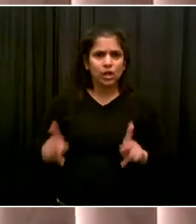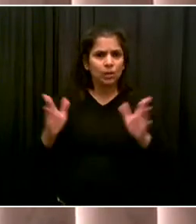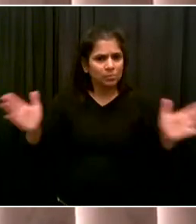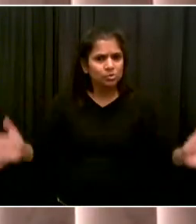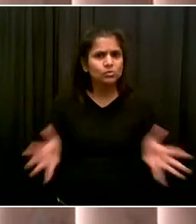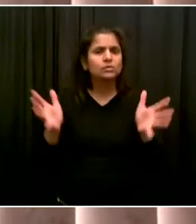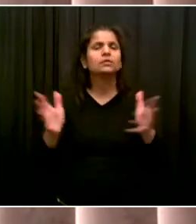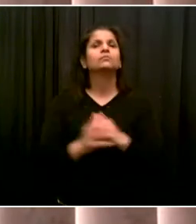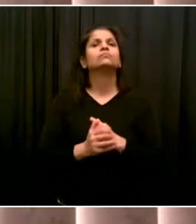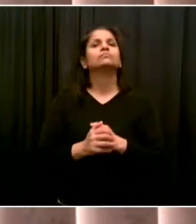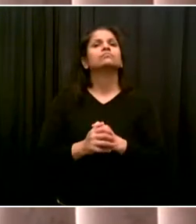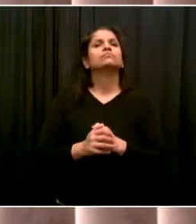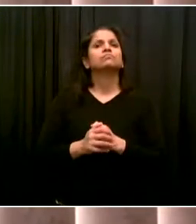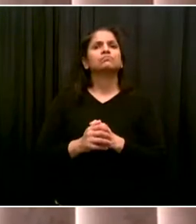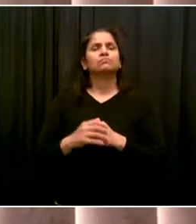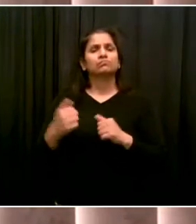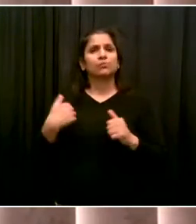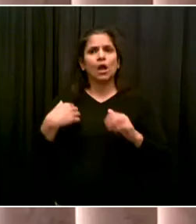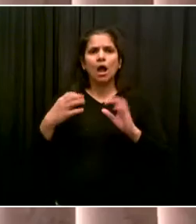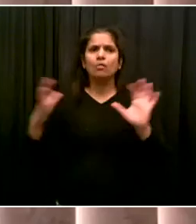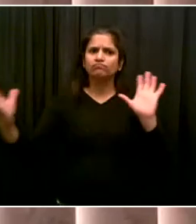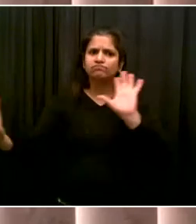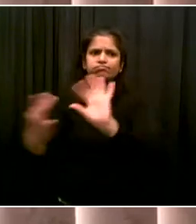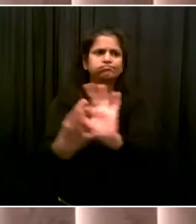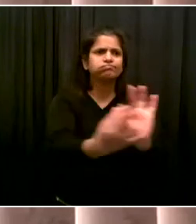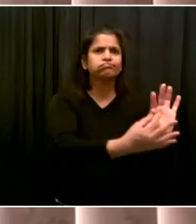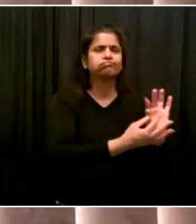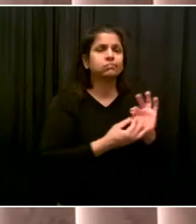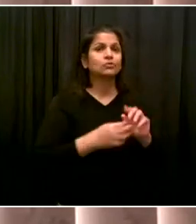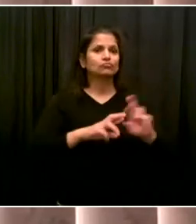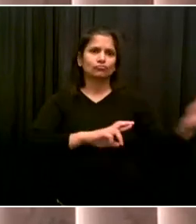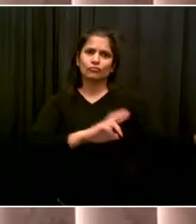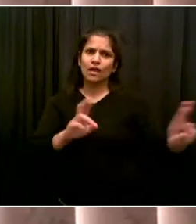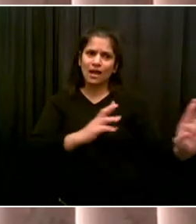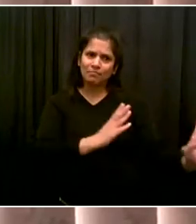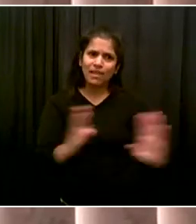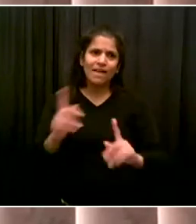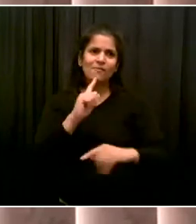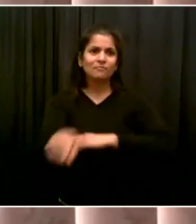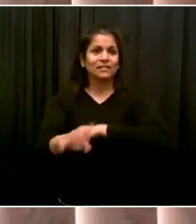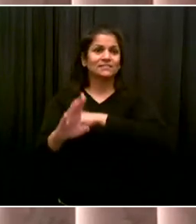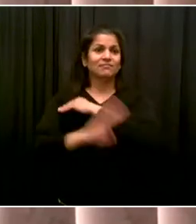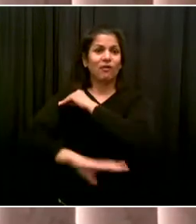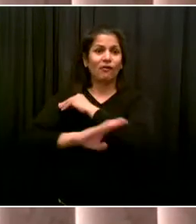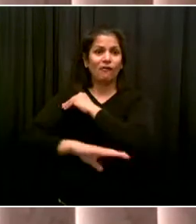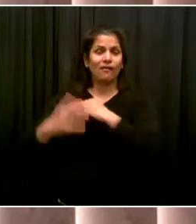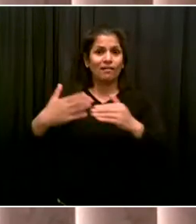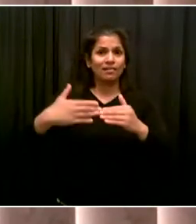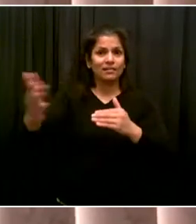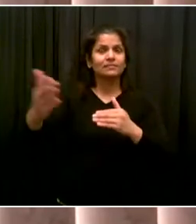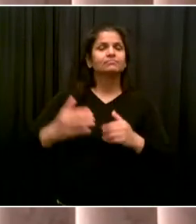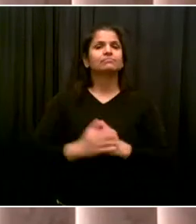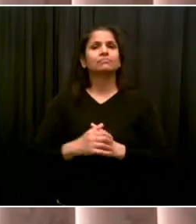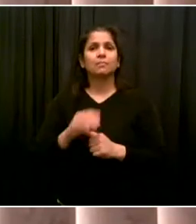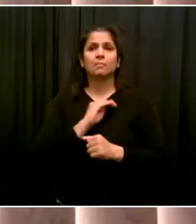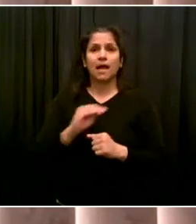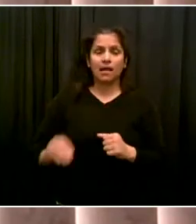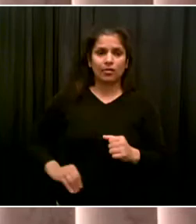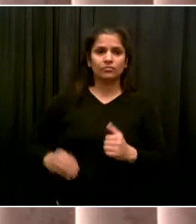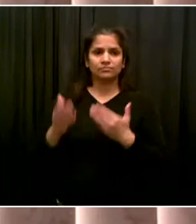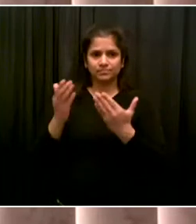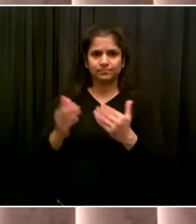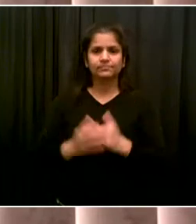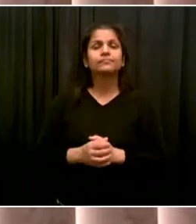in the fall. So again, a big thank you to Chancellor Ross Porter. Thank you, Mr. Mayor. Thank you to our friends at DYCD. I love the fusion between